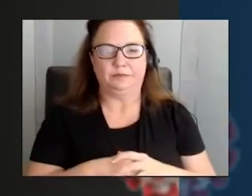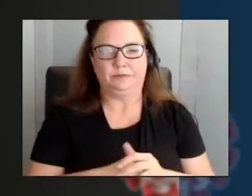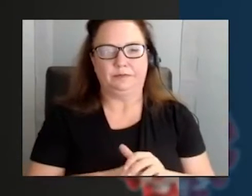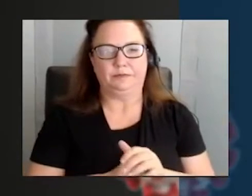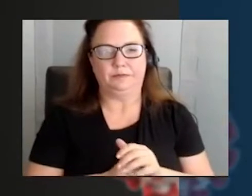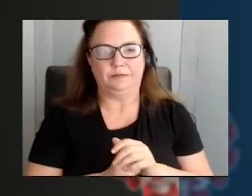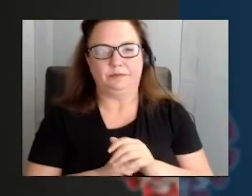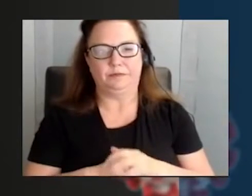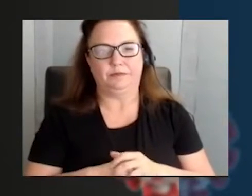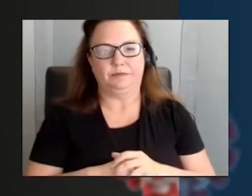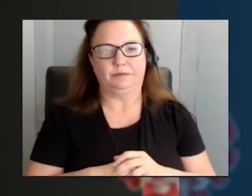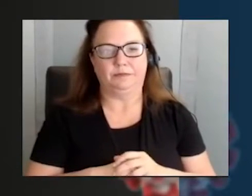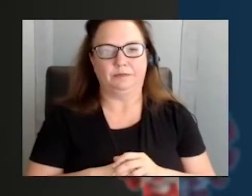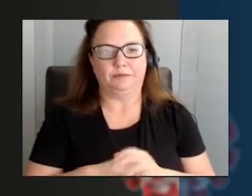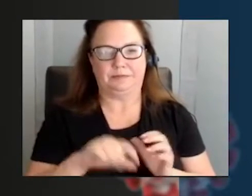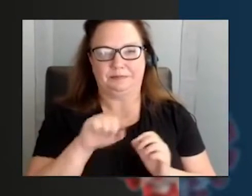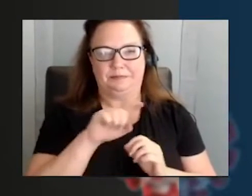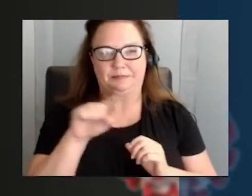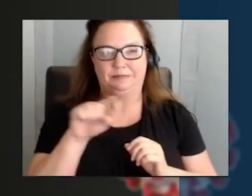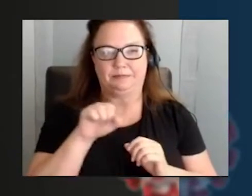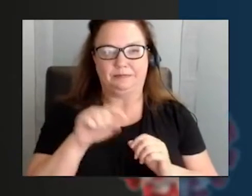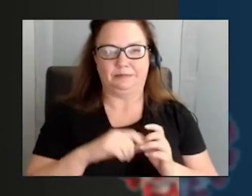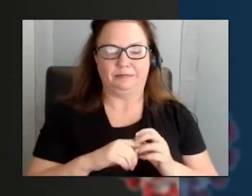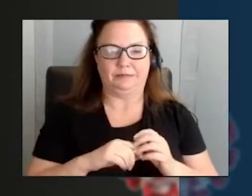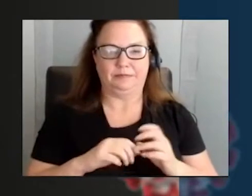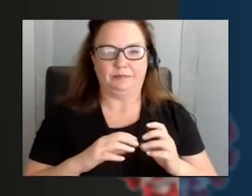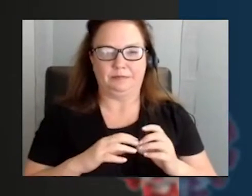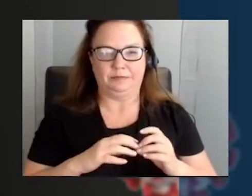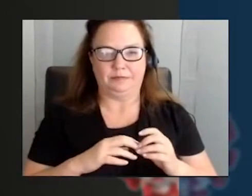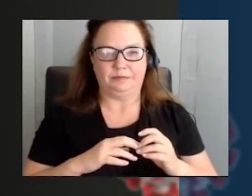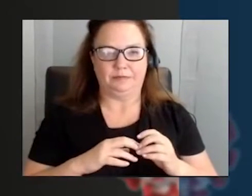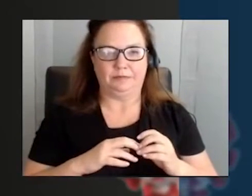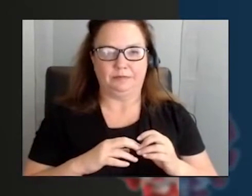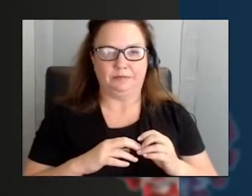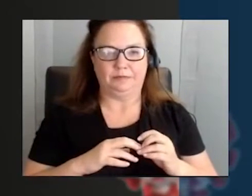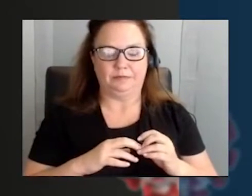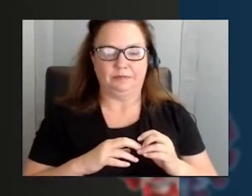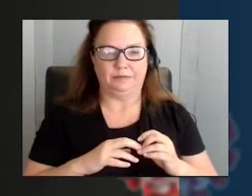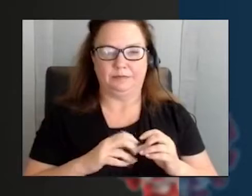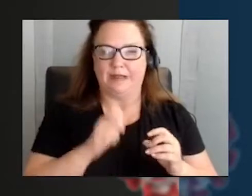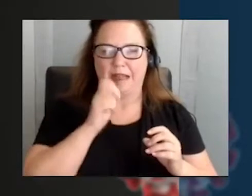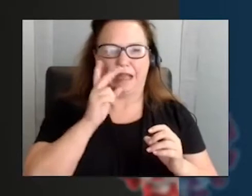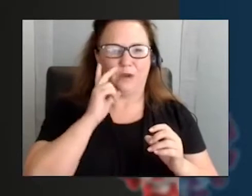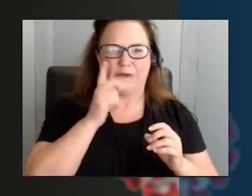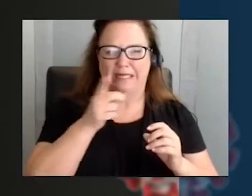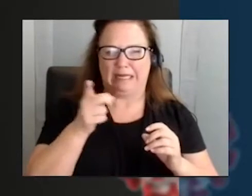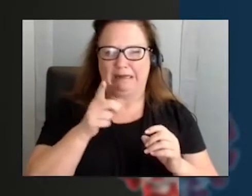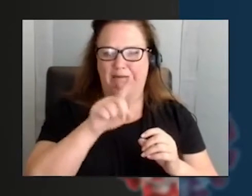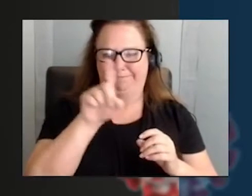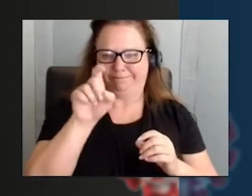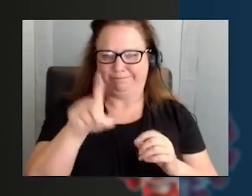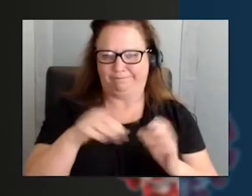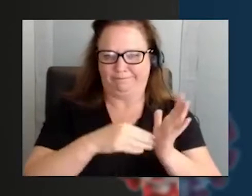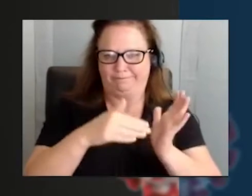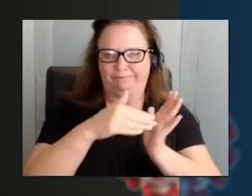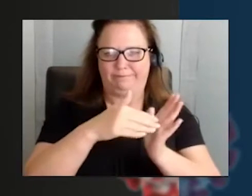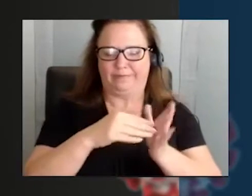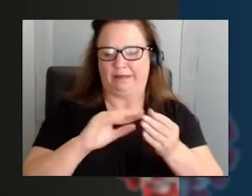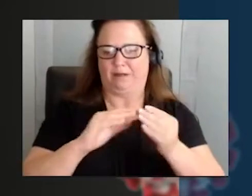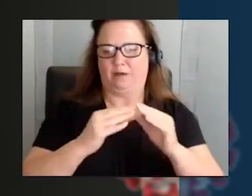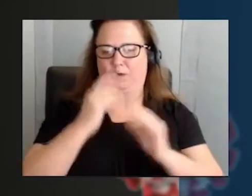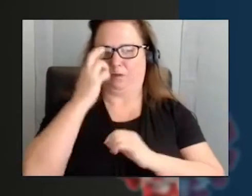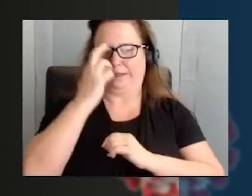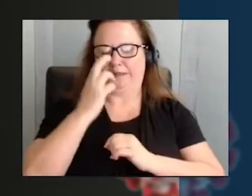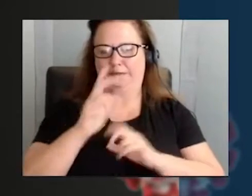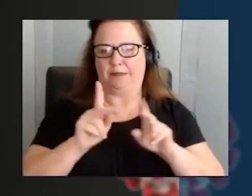want to be vaccinated? I actually don't come across this very often. When I have had folks tell me that they are not